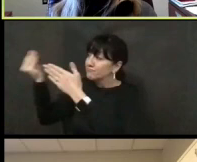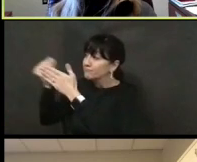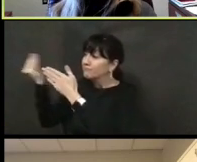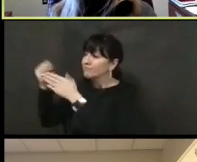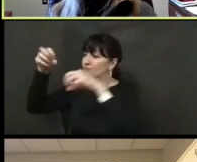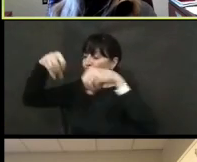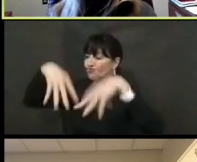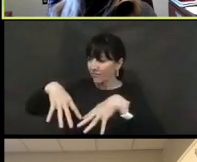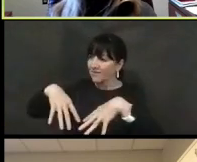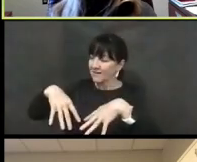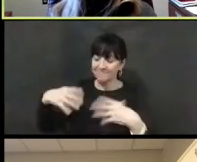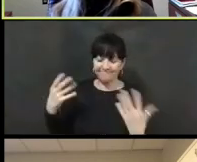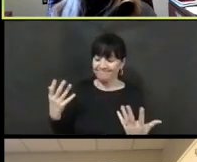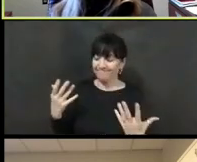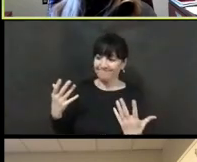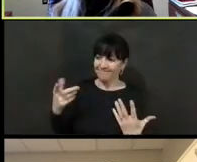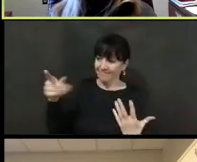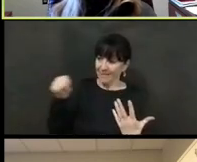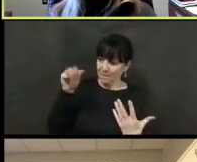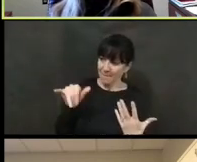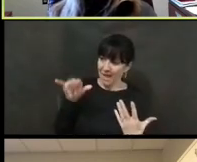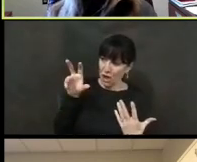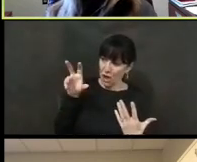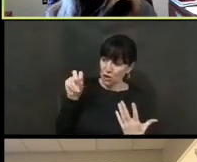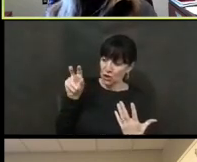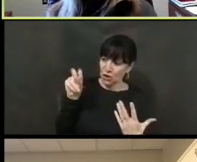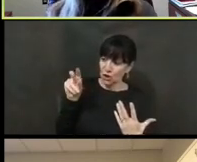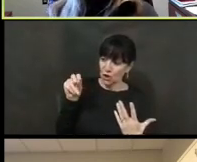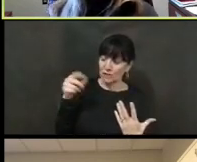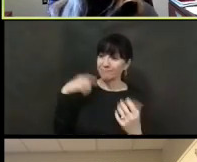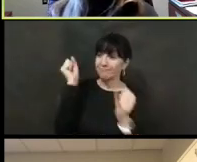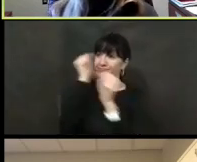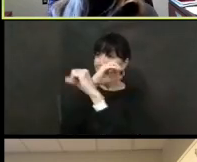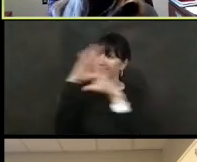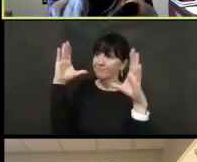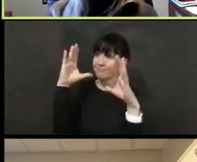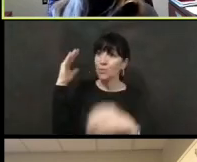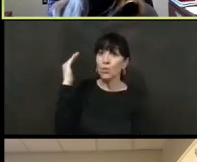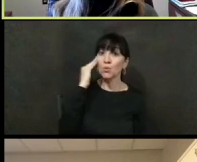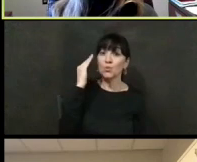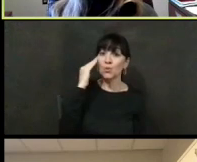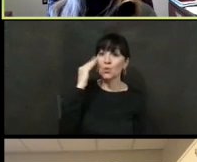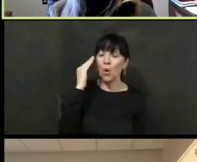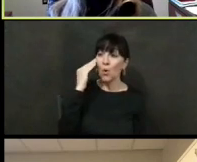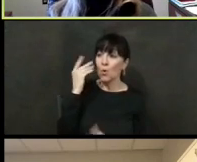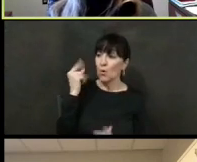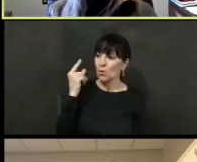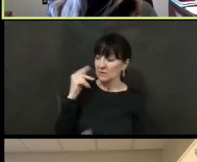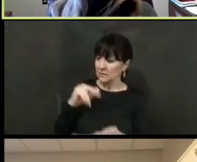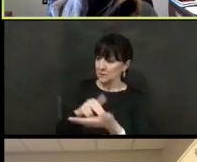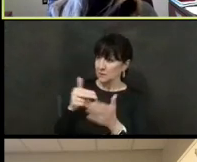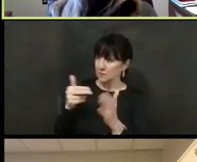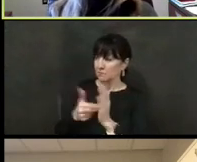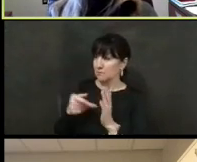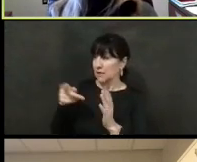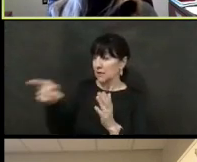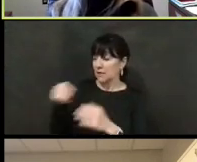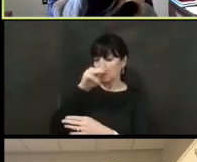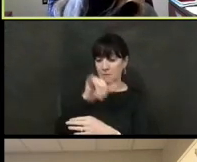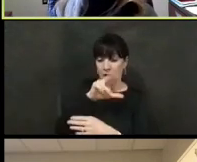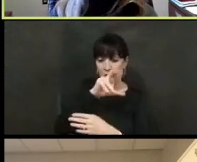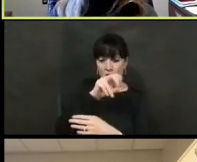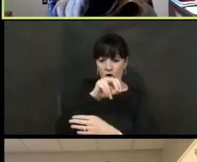which sounds like, you know, that would be the 2 weeks after he arrives. But